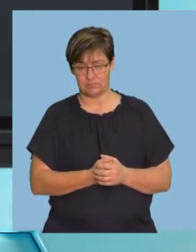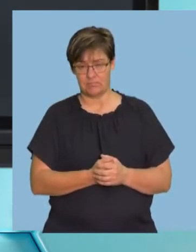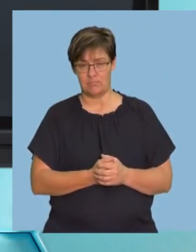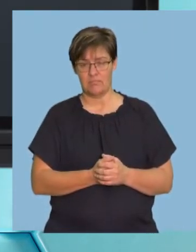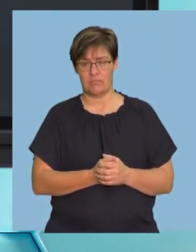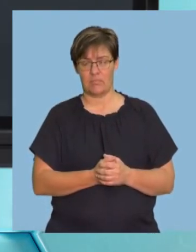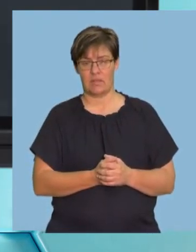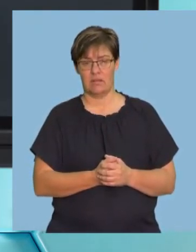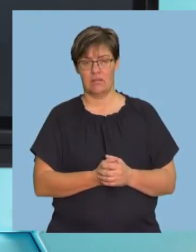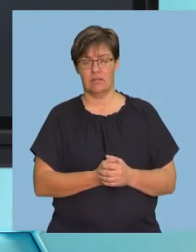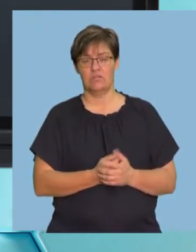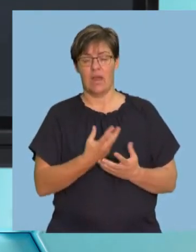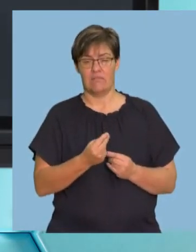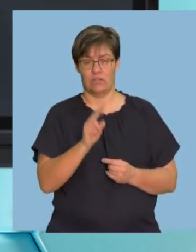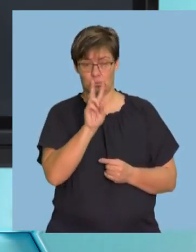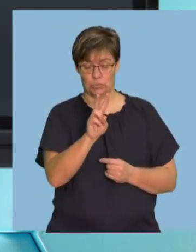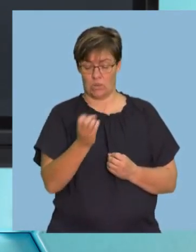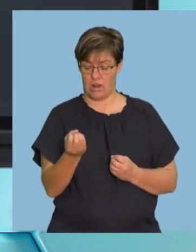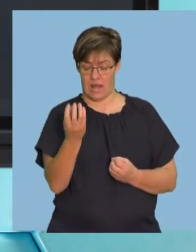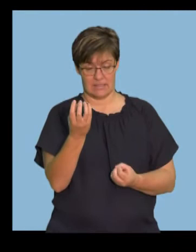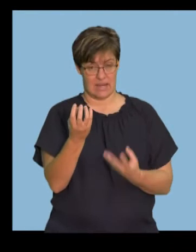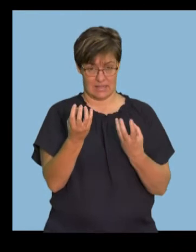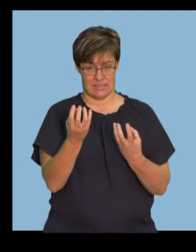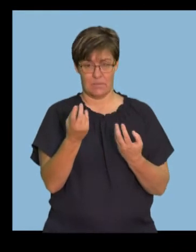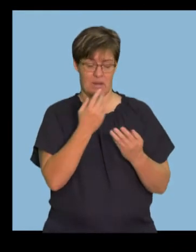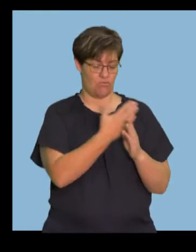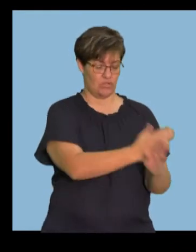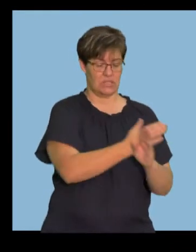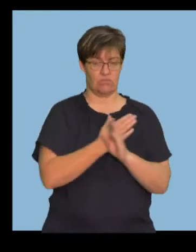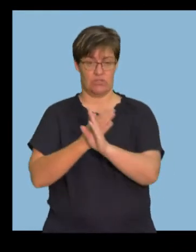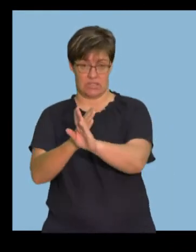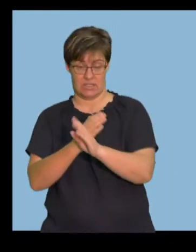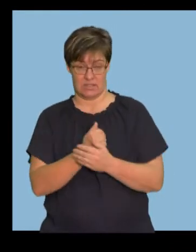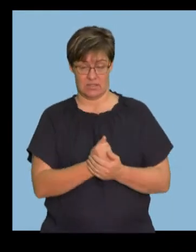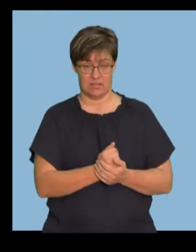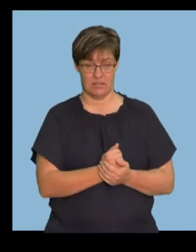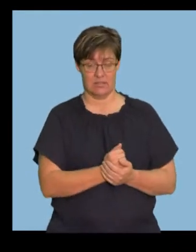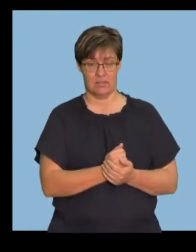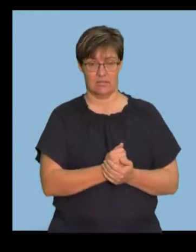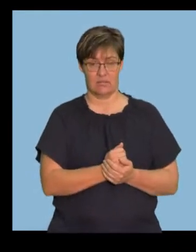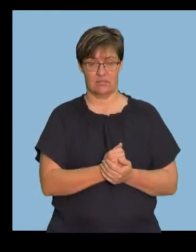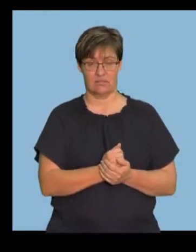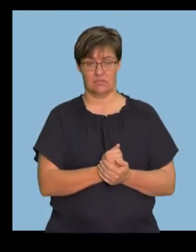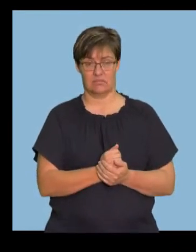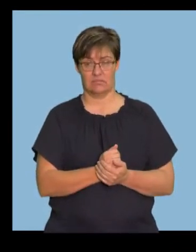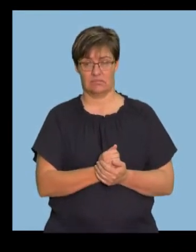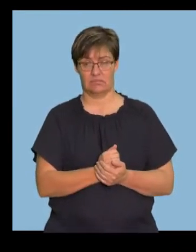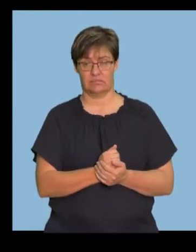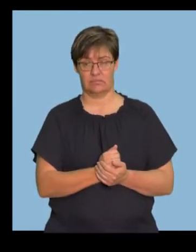difference, right? So in this circuit, we'll have two light bulbs which will serve as resistors, okay? So